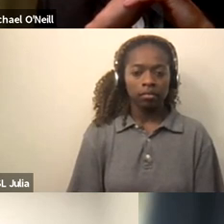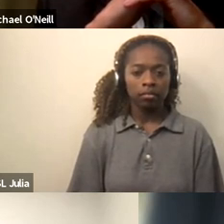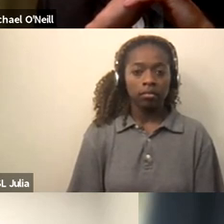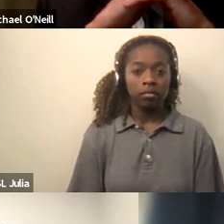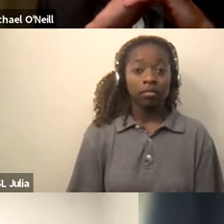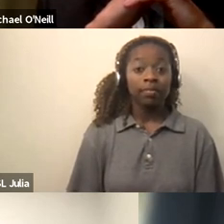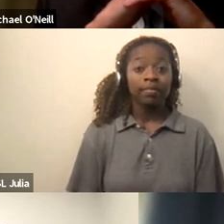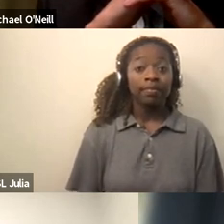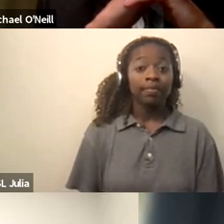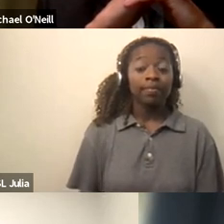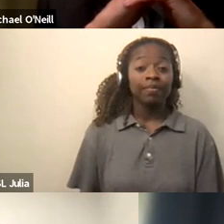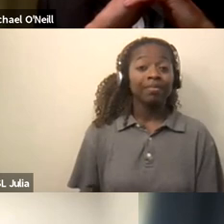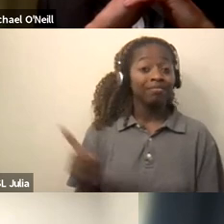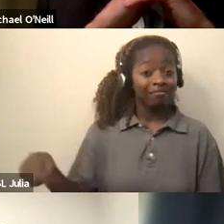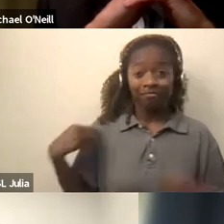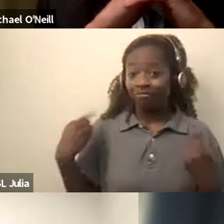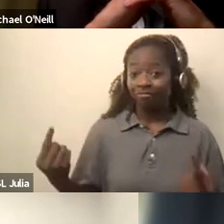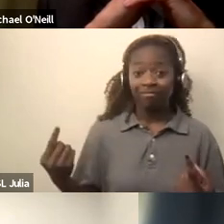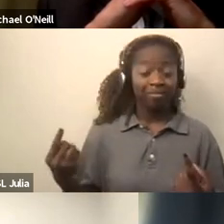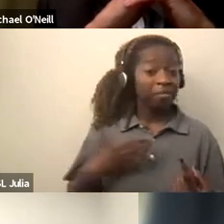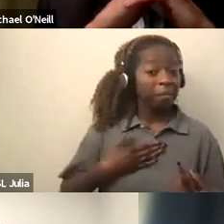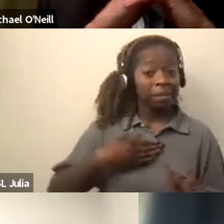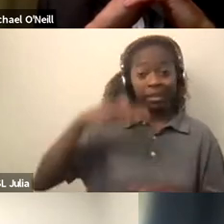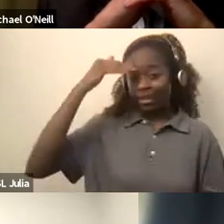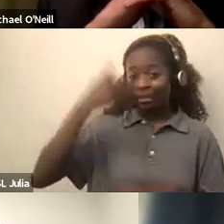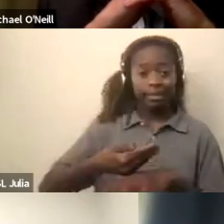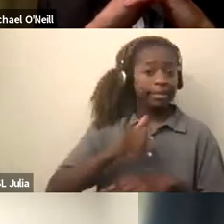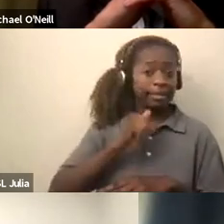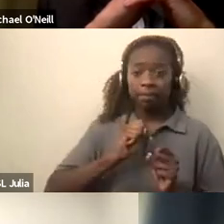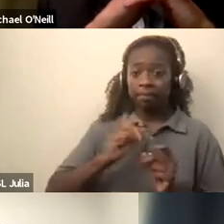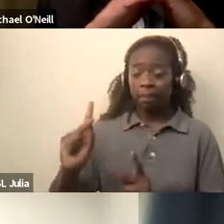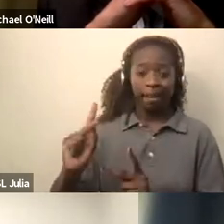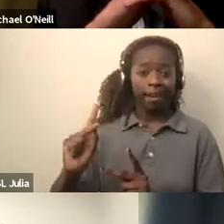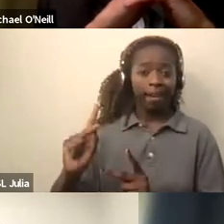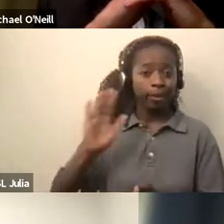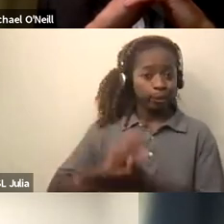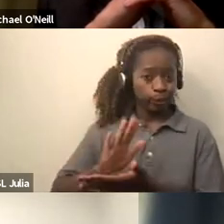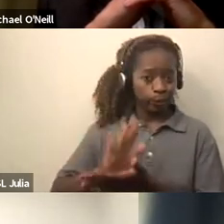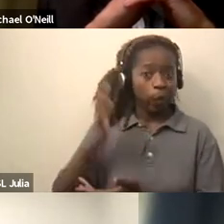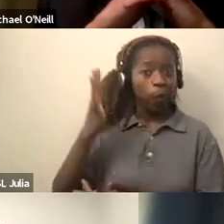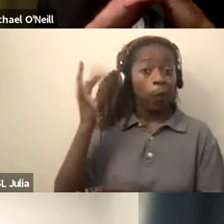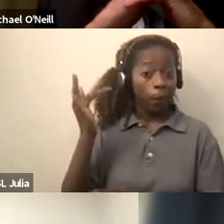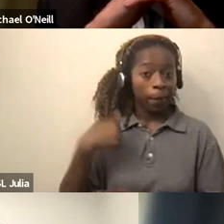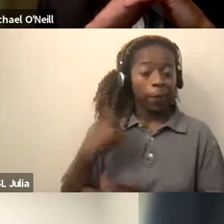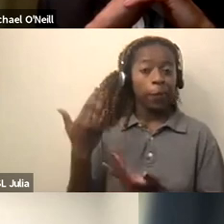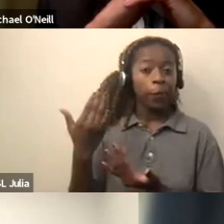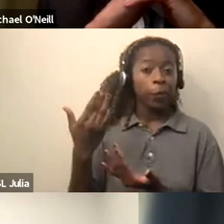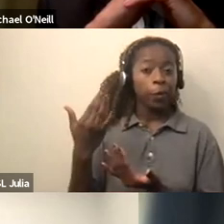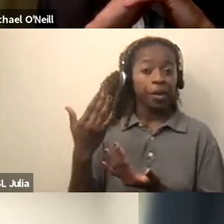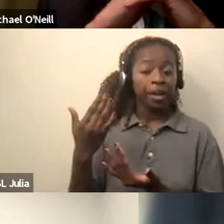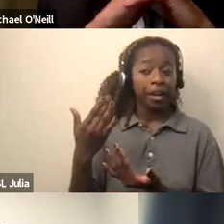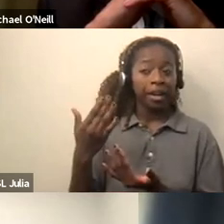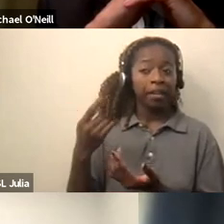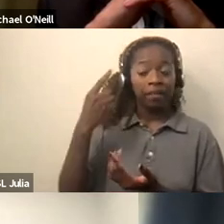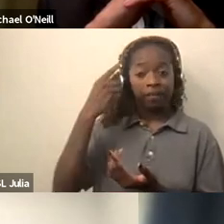and since that day my son hasn't attended school because i am waiting for a response for the violation